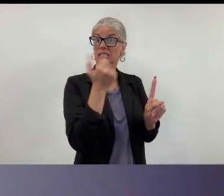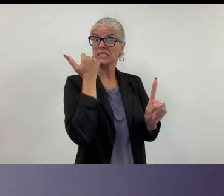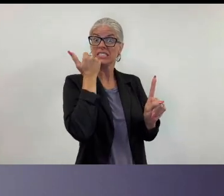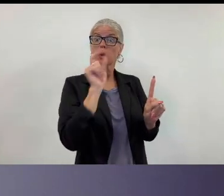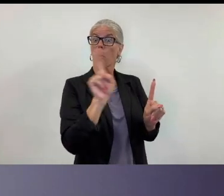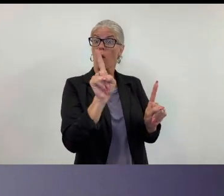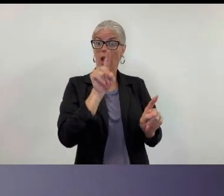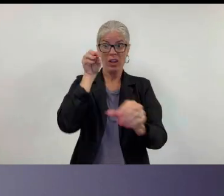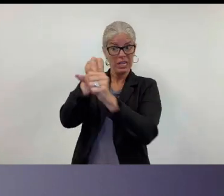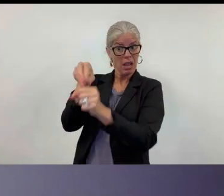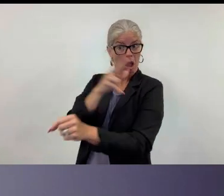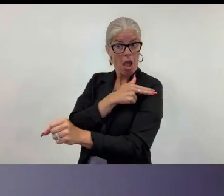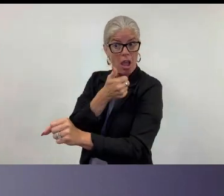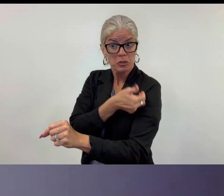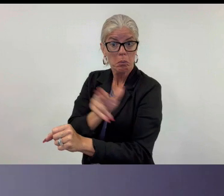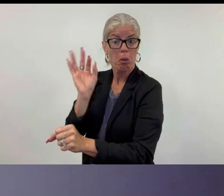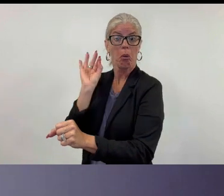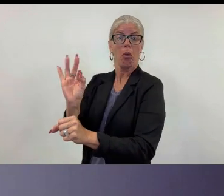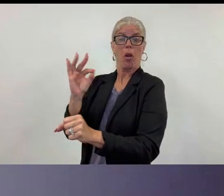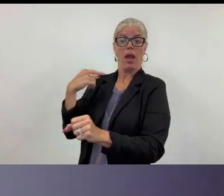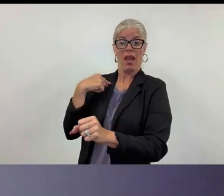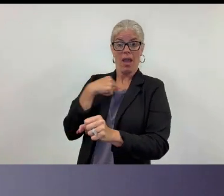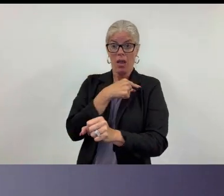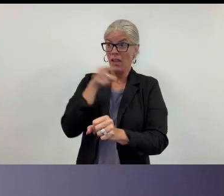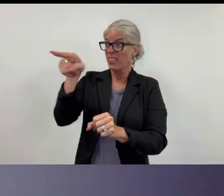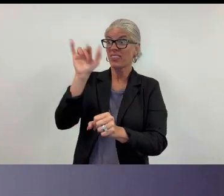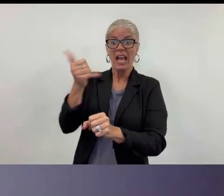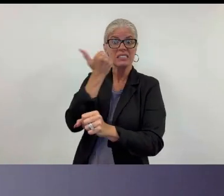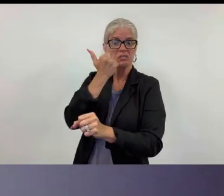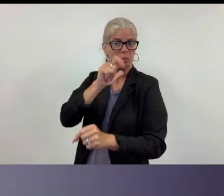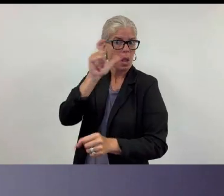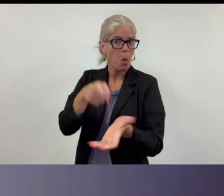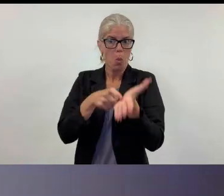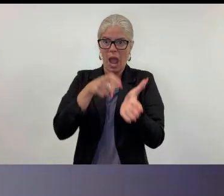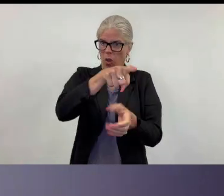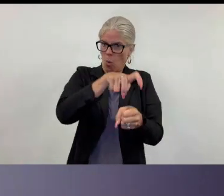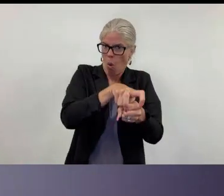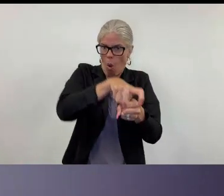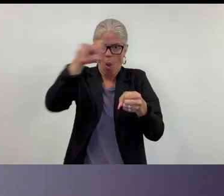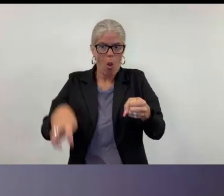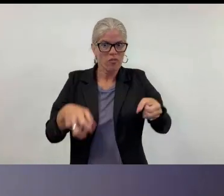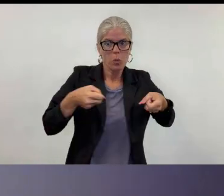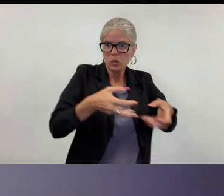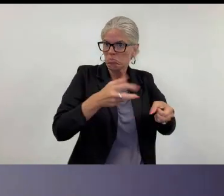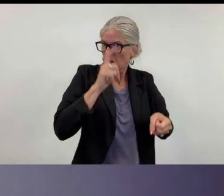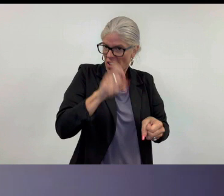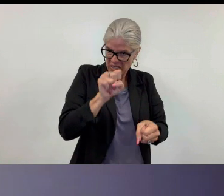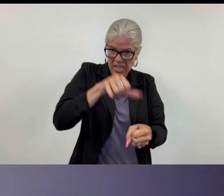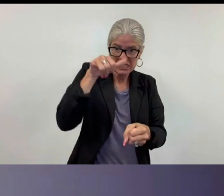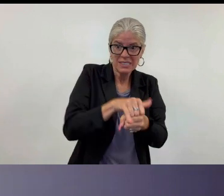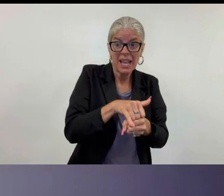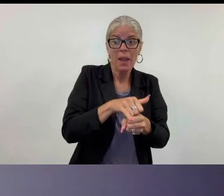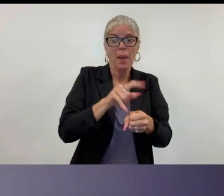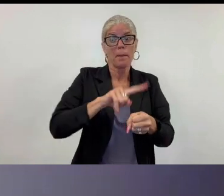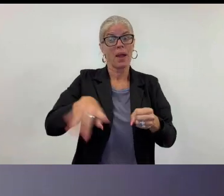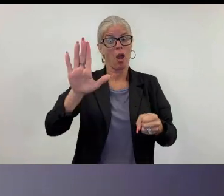a dentist in a hospital setting, but they don't make you ever get out of your wheelchair. Now it's difficult because when you have to tip your